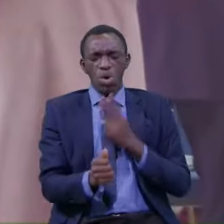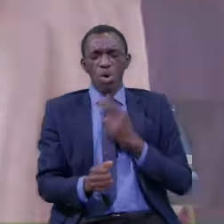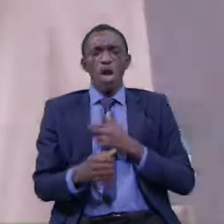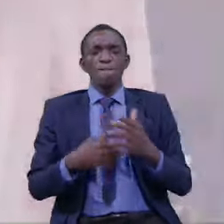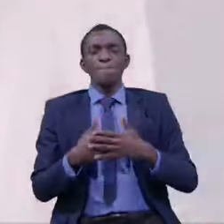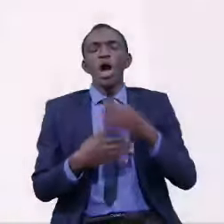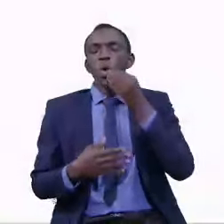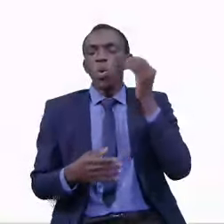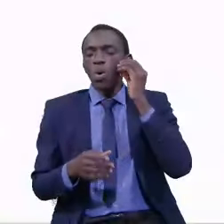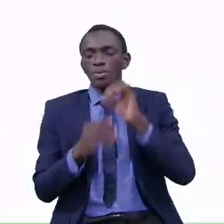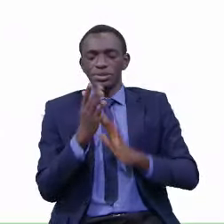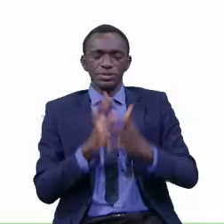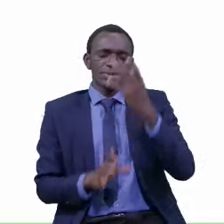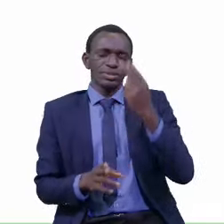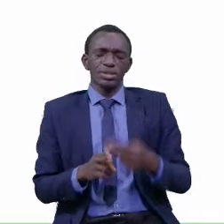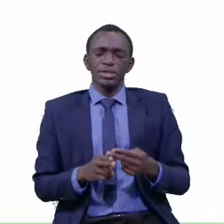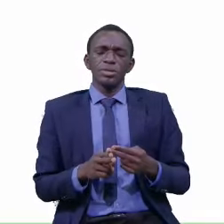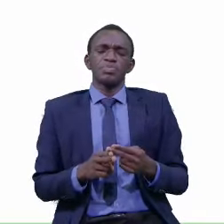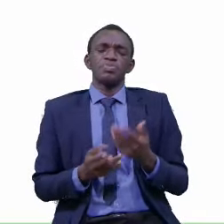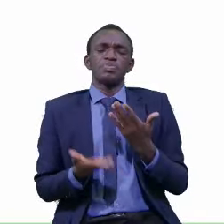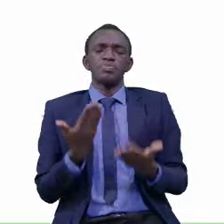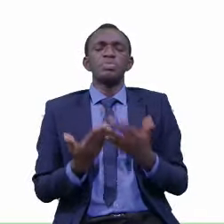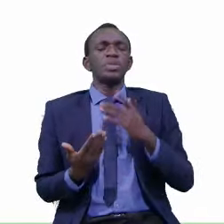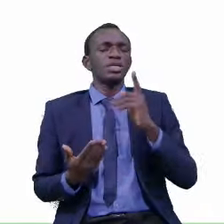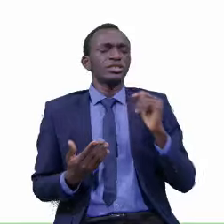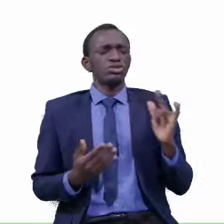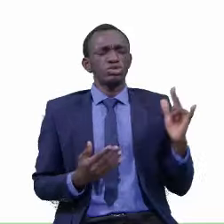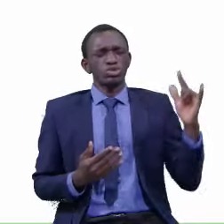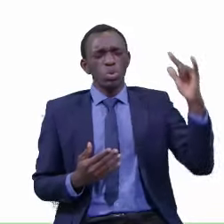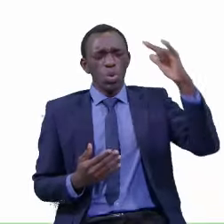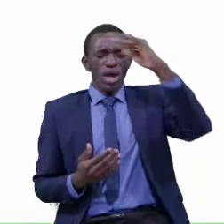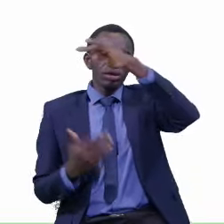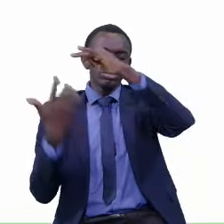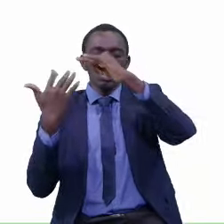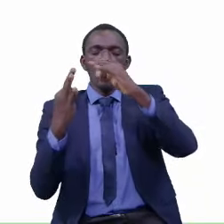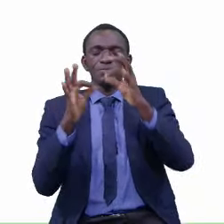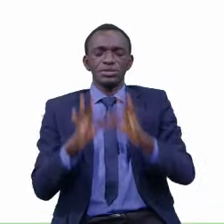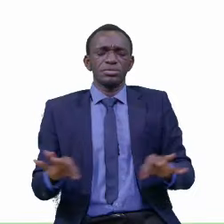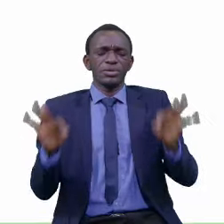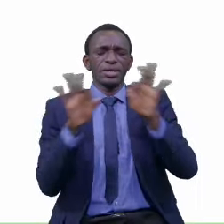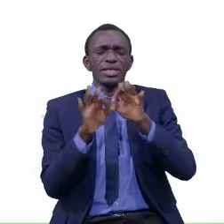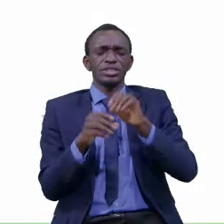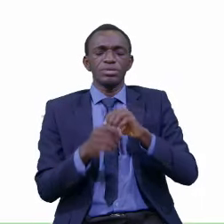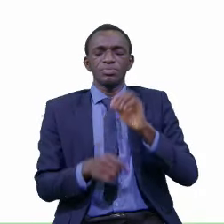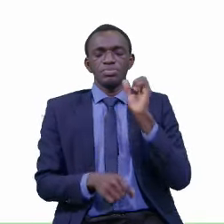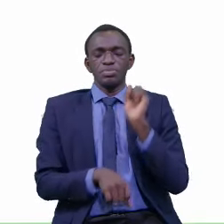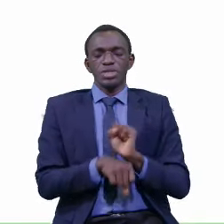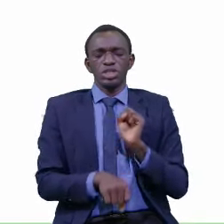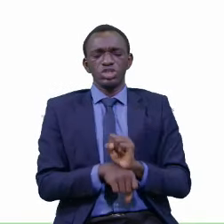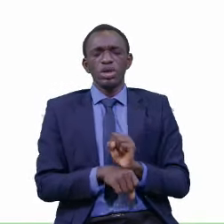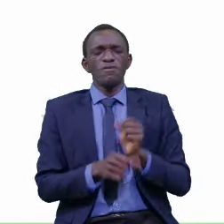May the soaring of significance in ministry follow every one of you to the field